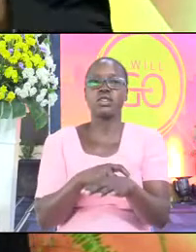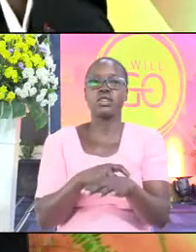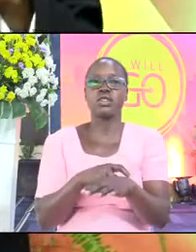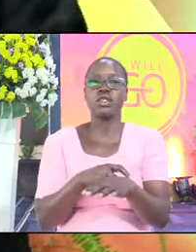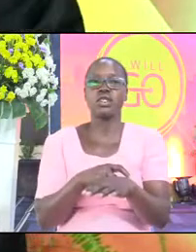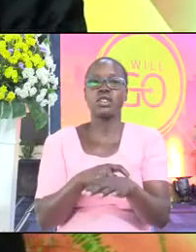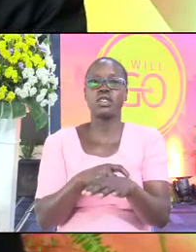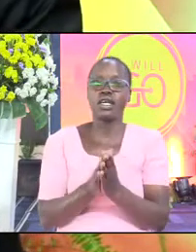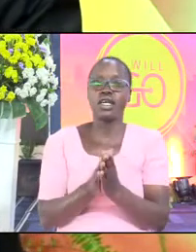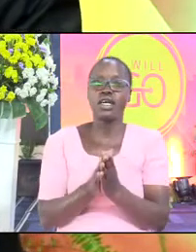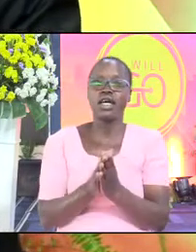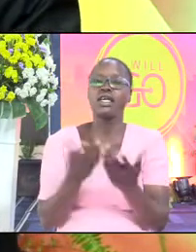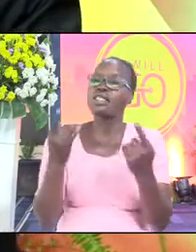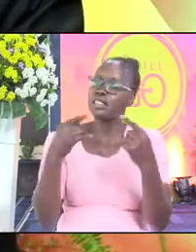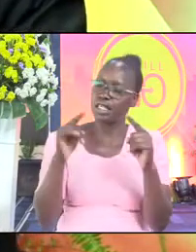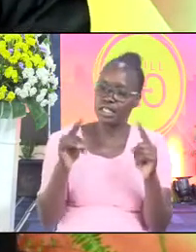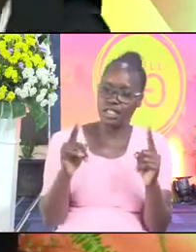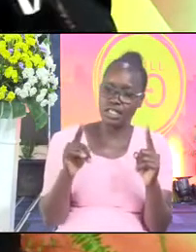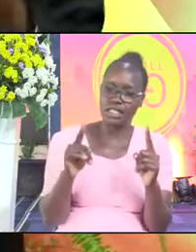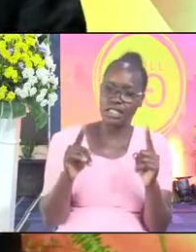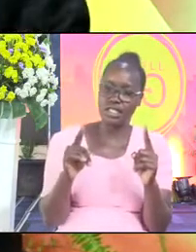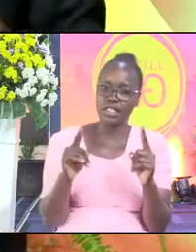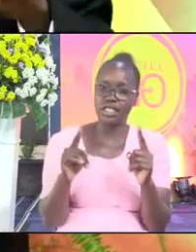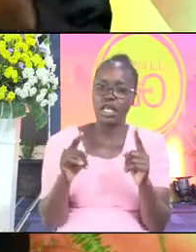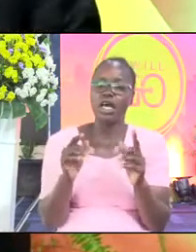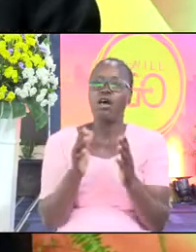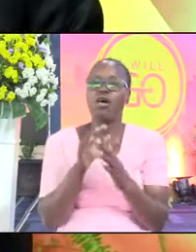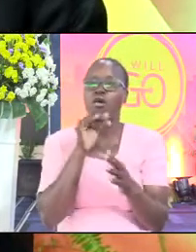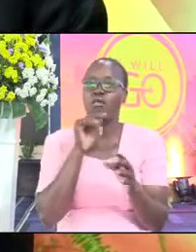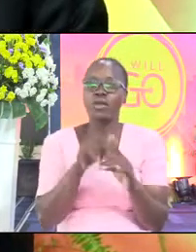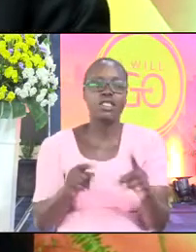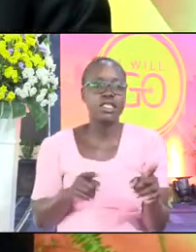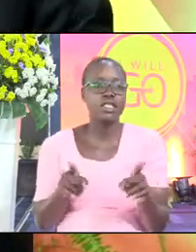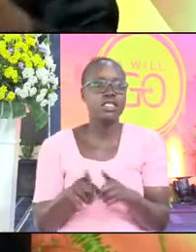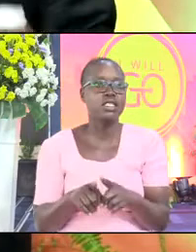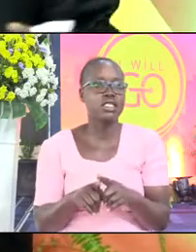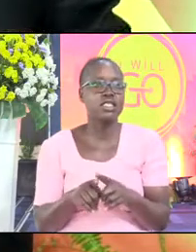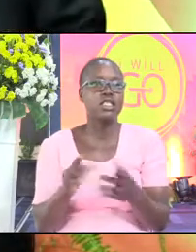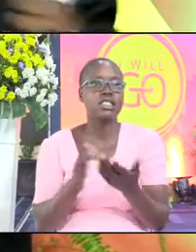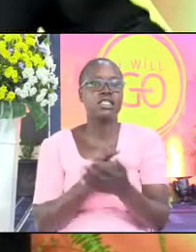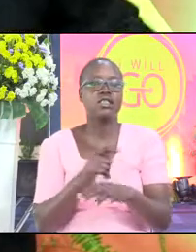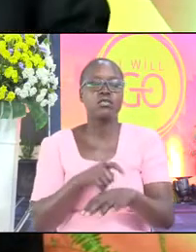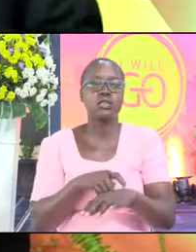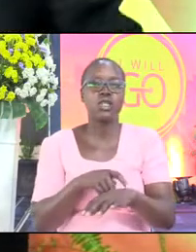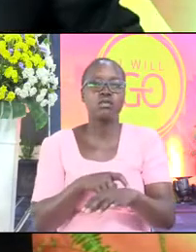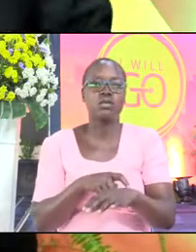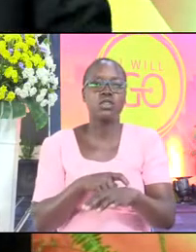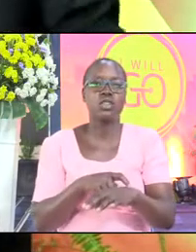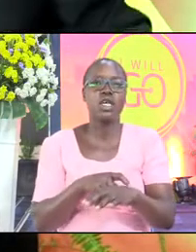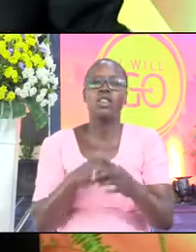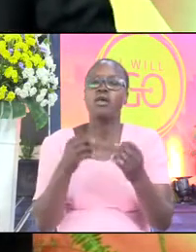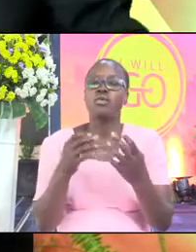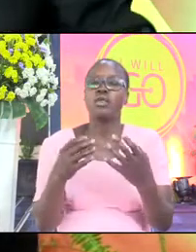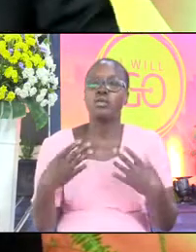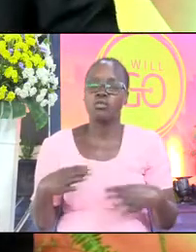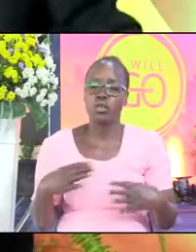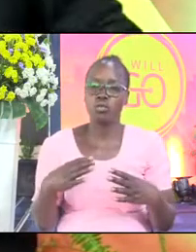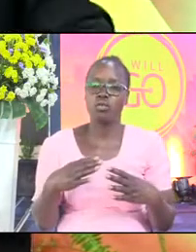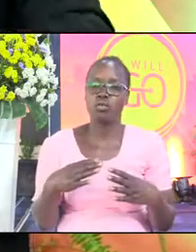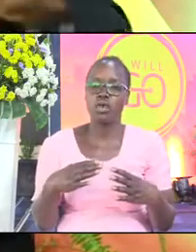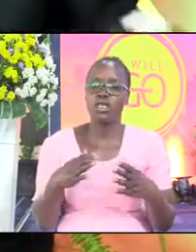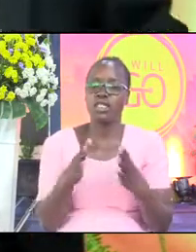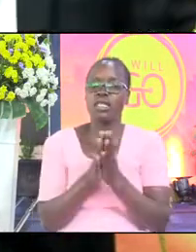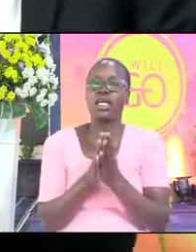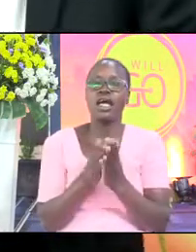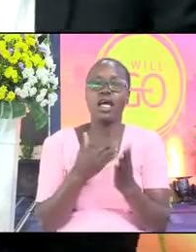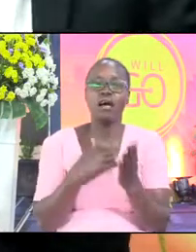stifle success. Oh, my brothers and sisters, sometimes if you have too many people, they have a